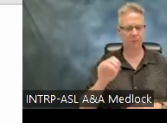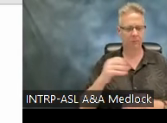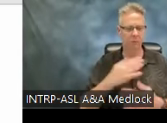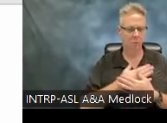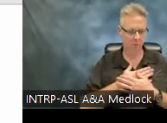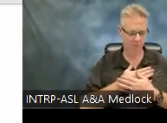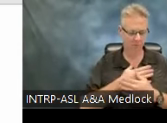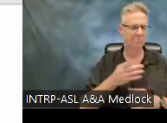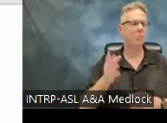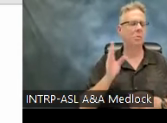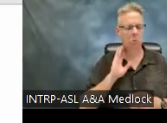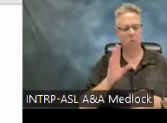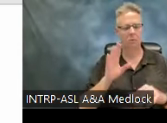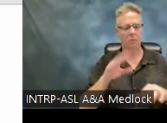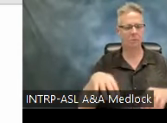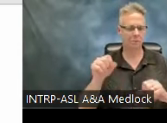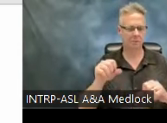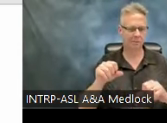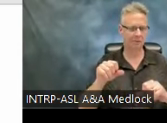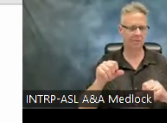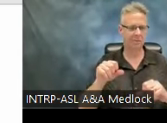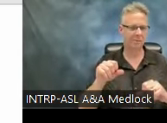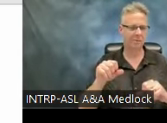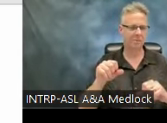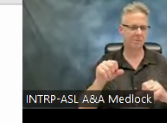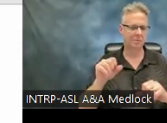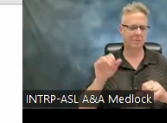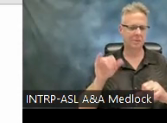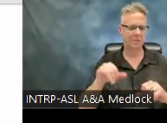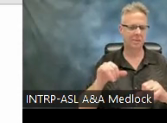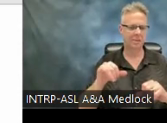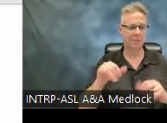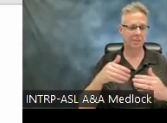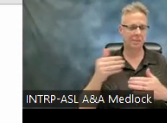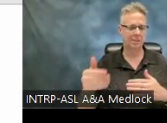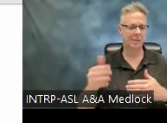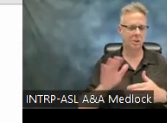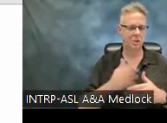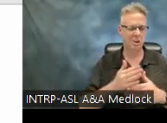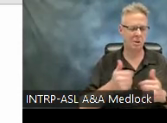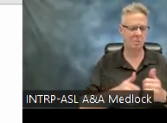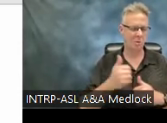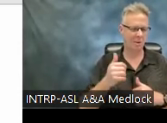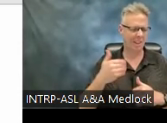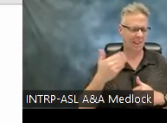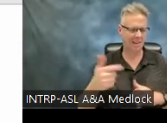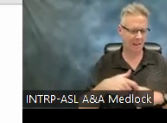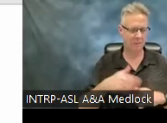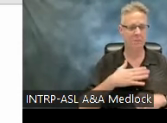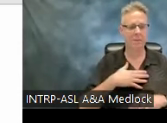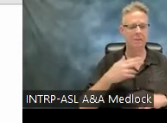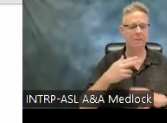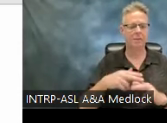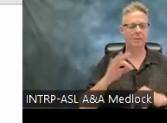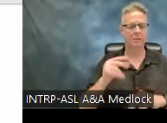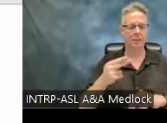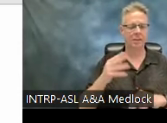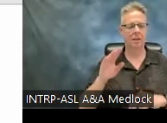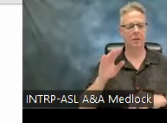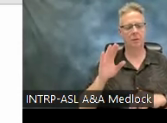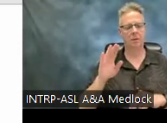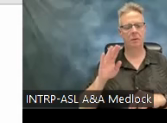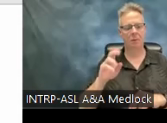be taking the lion's share the next time. So my name is Faith Aiken. I use she, her